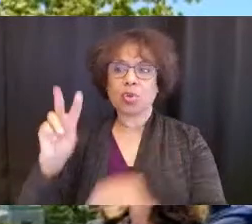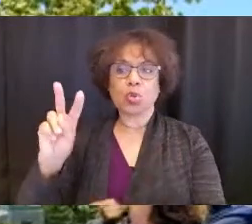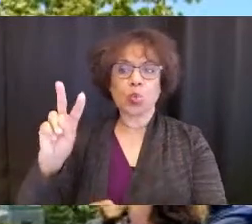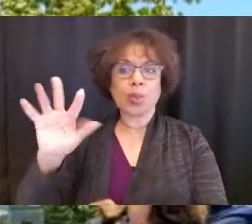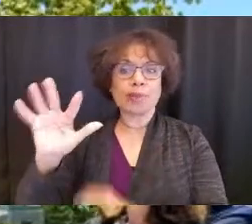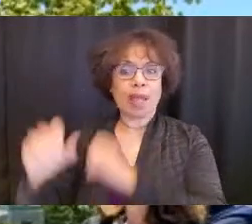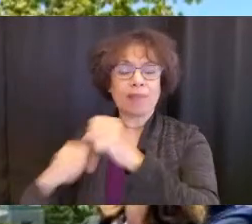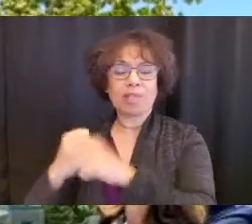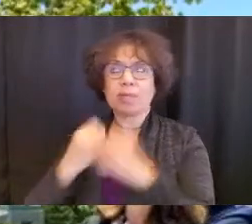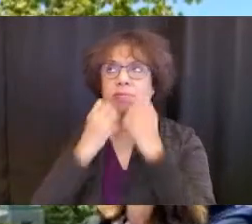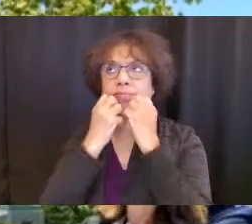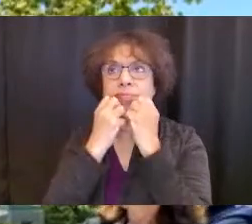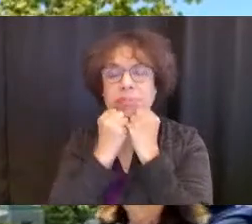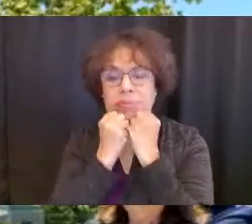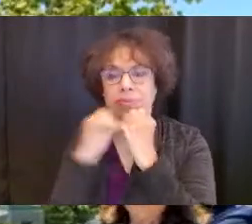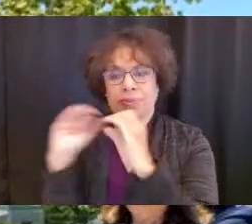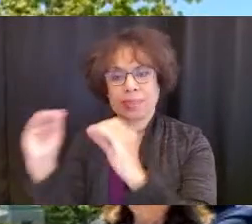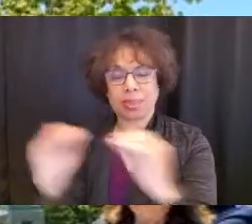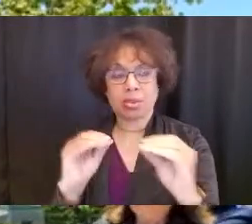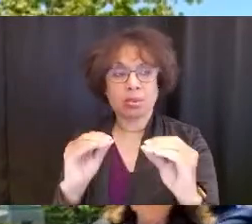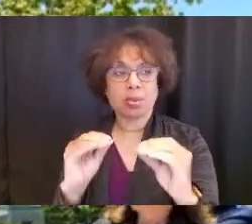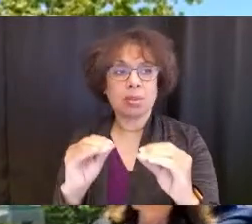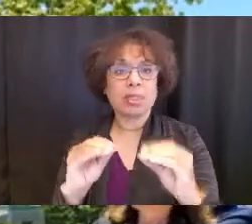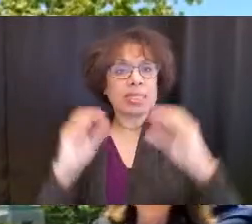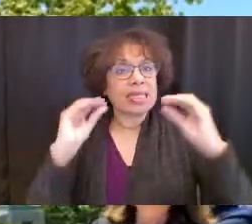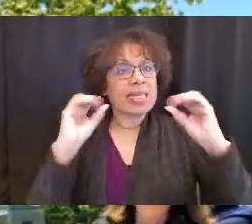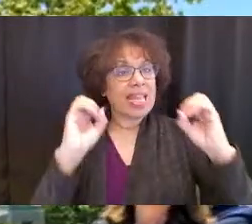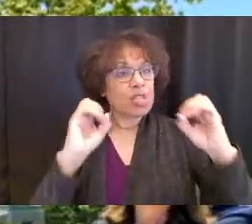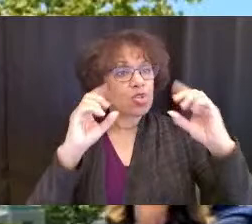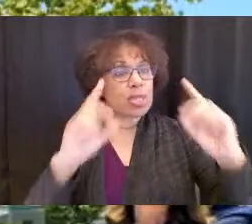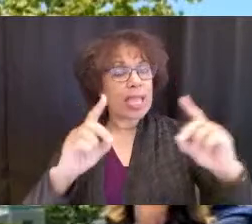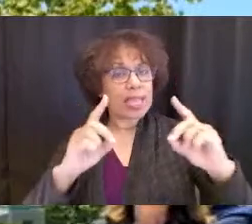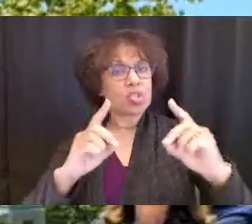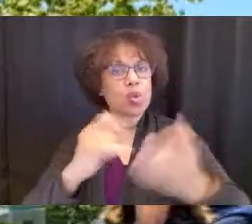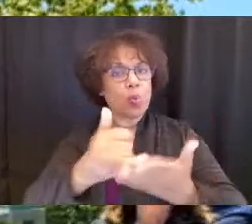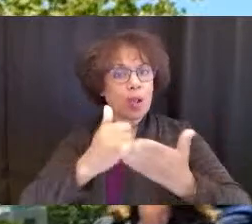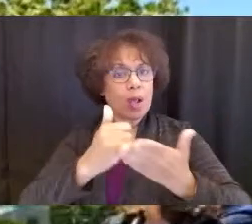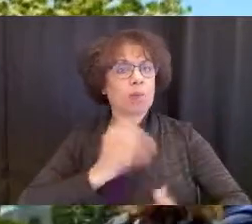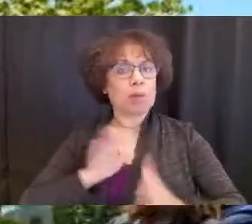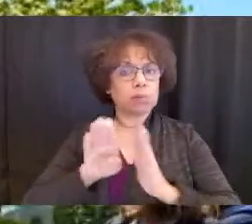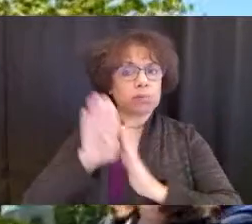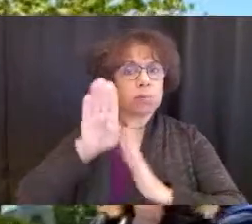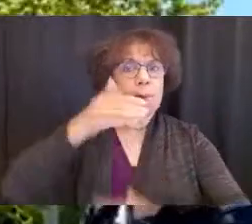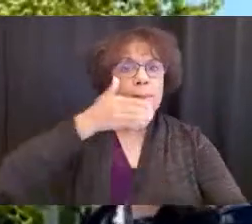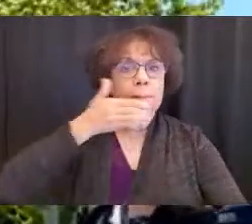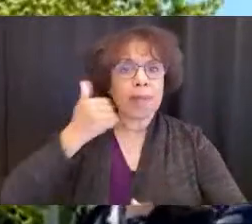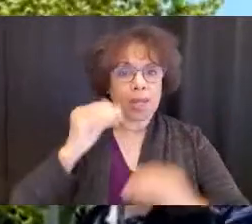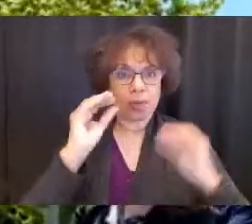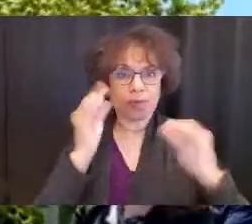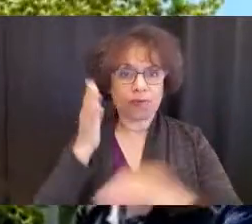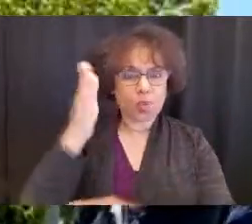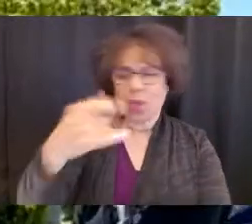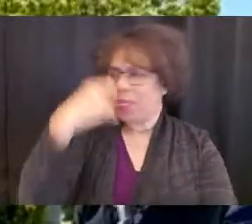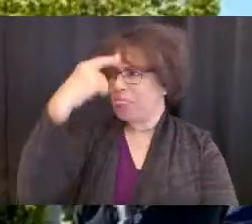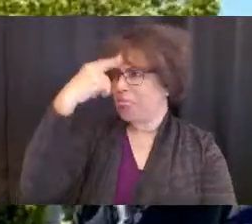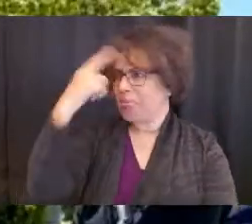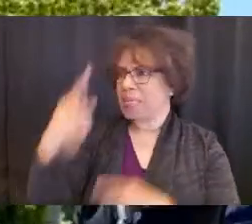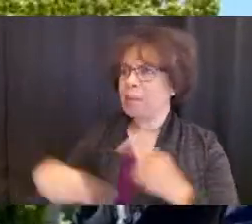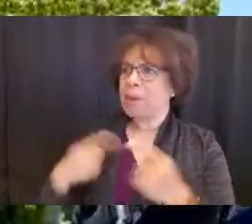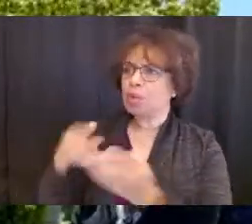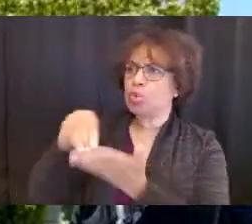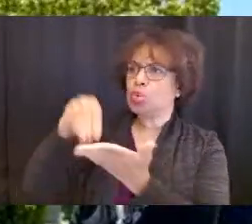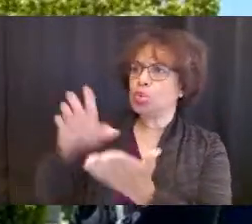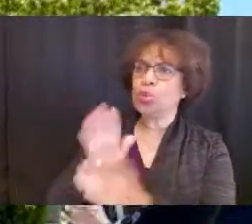passion. I firmly believe that education is the foundation for a better future. And a lot of people who hear that think I'm talking about the future of the students,